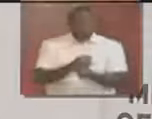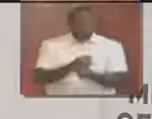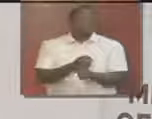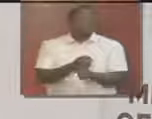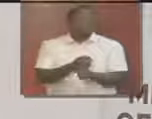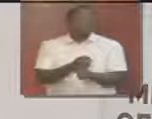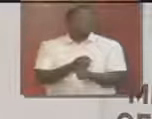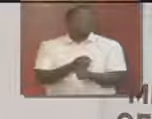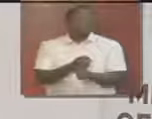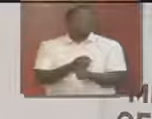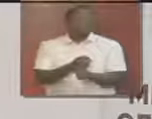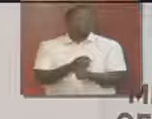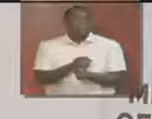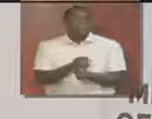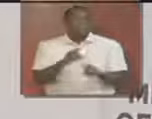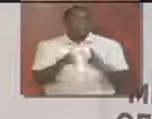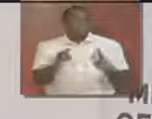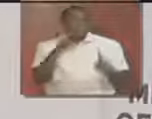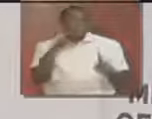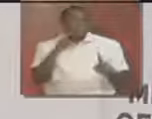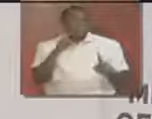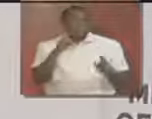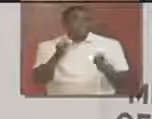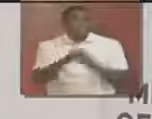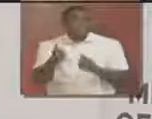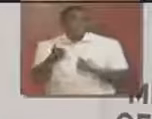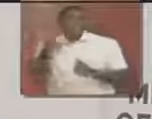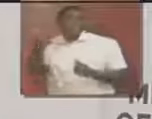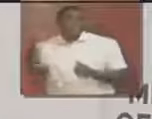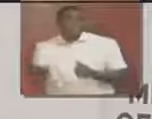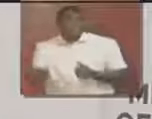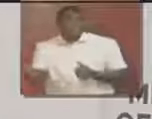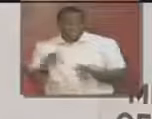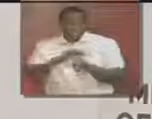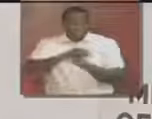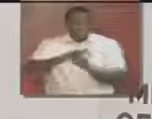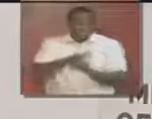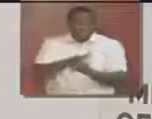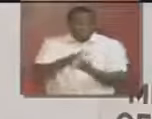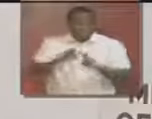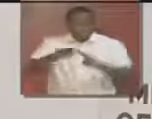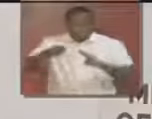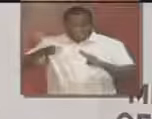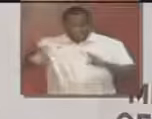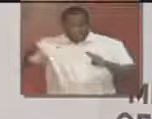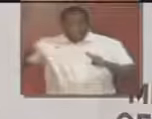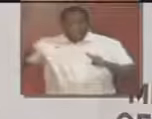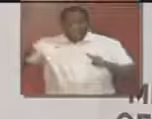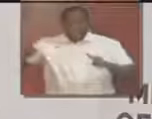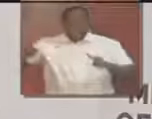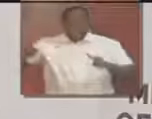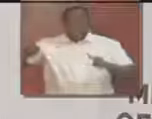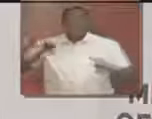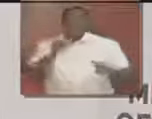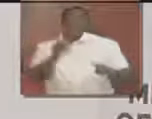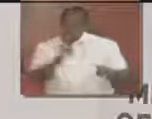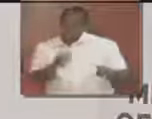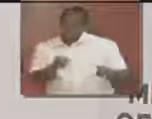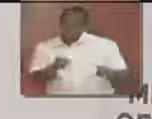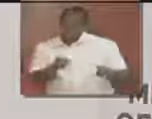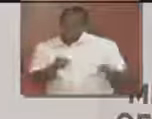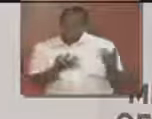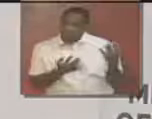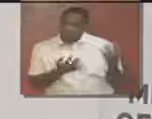the other strains, we're not sure how they're performing. We have seen that they perform fairly well, but of course, time will